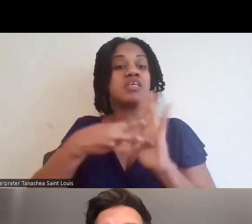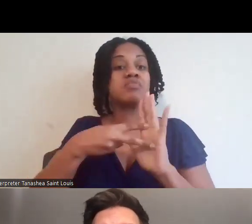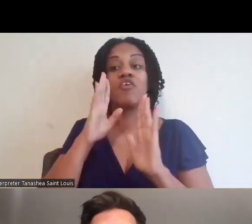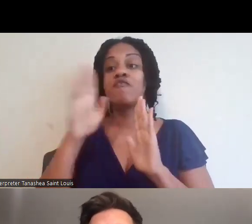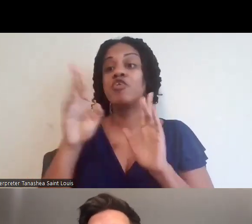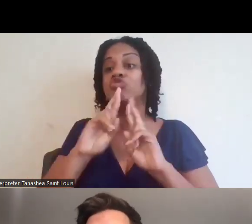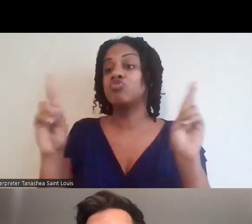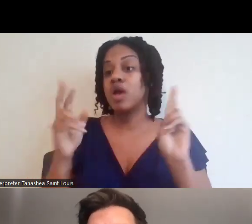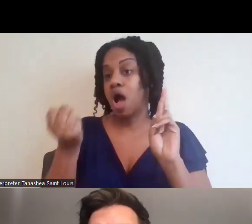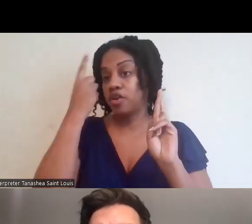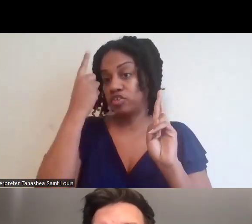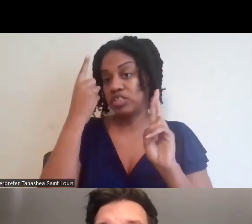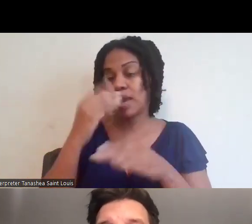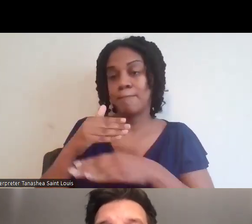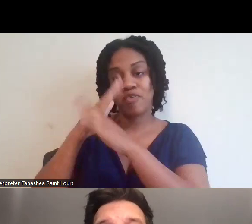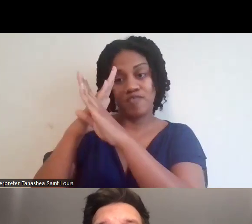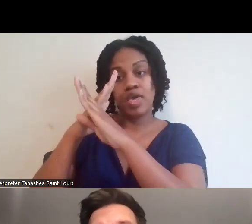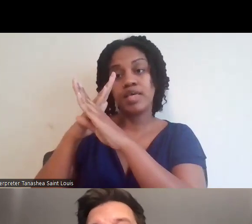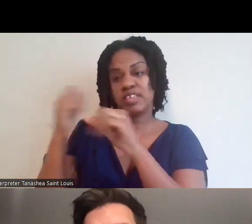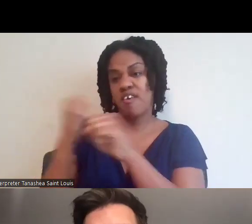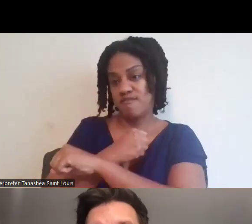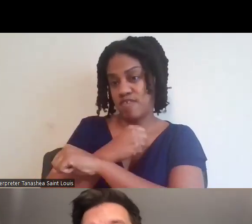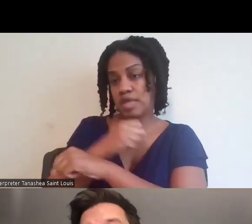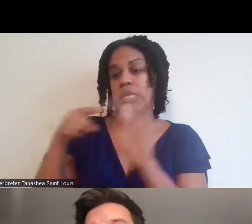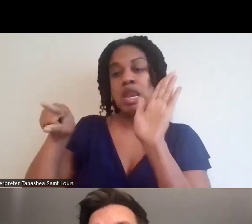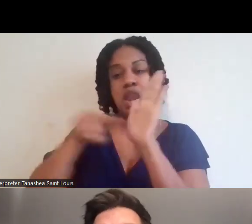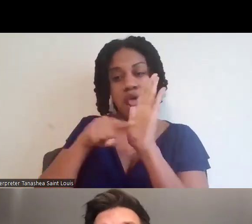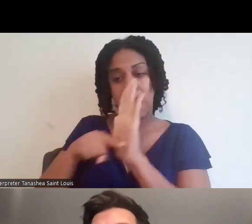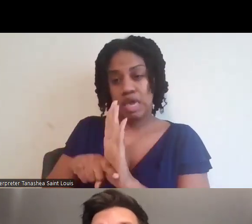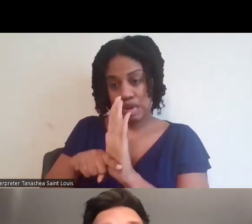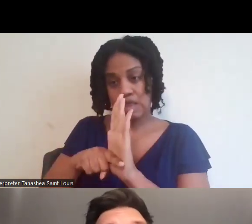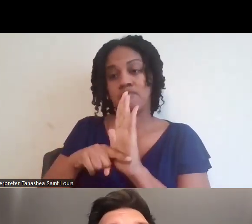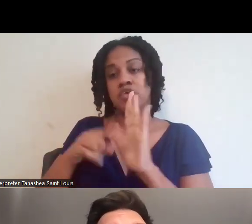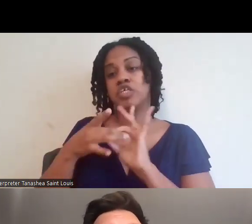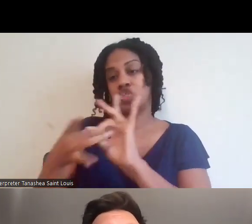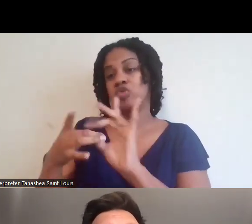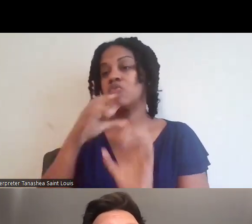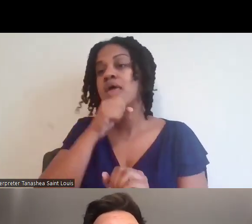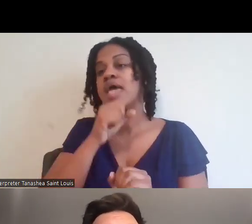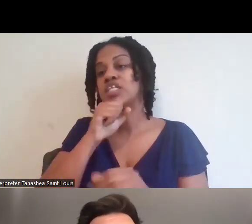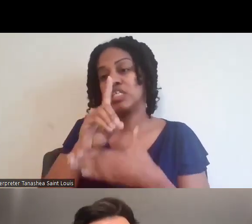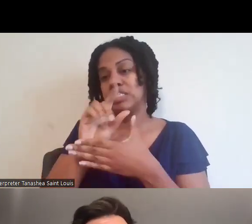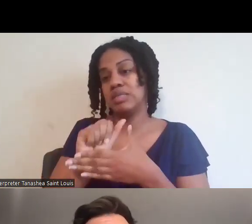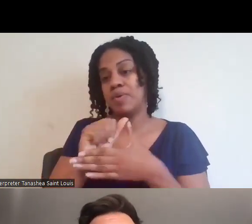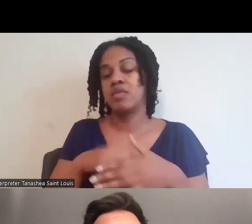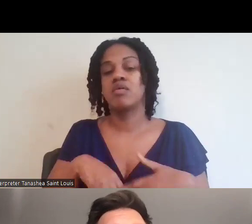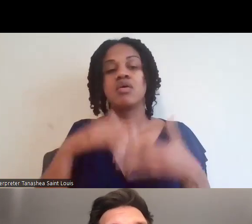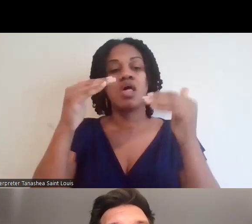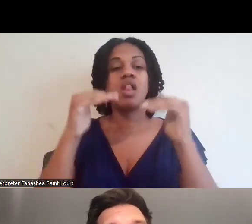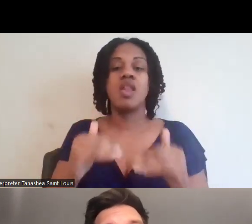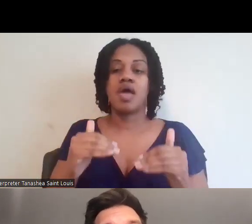it understands, prevents, and combats negative stereotypes associated with aging and disability. The next trait